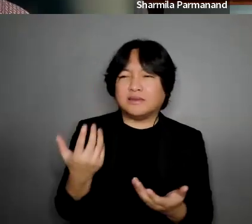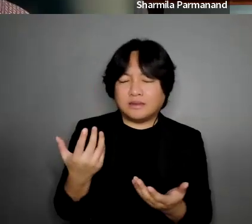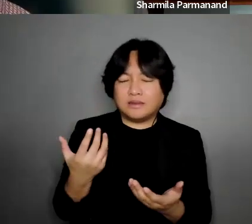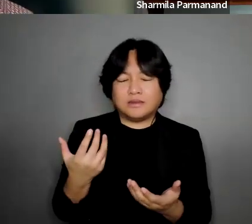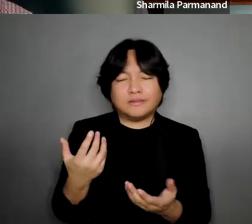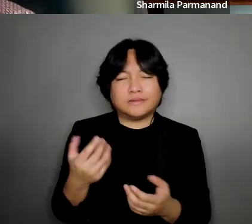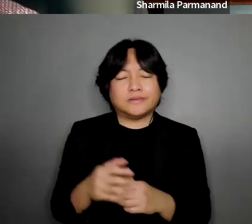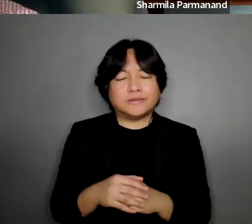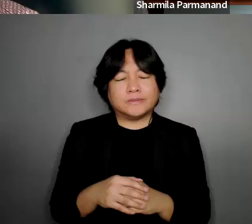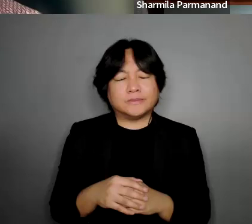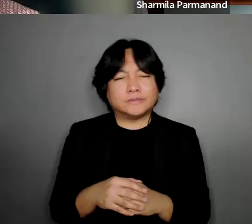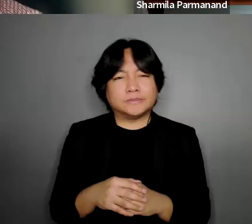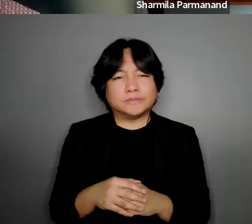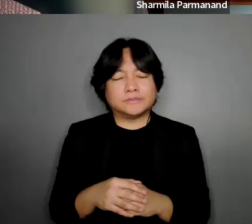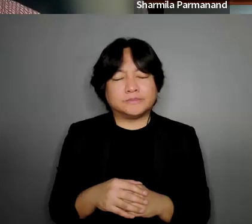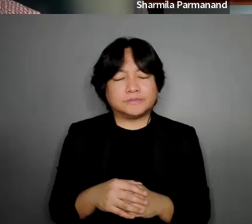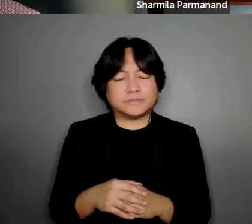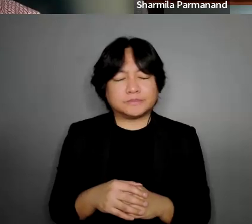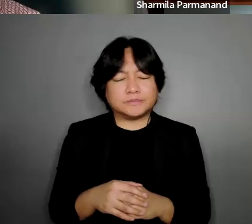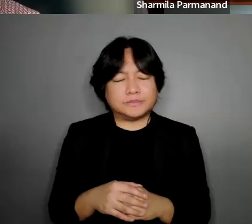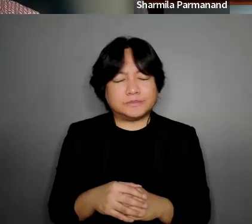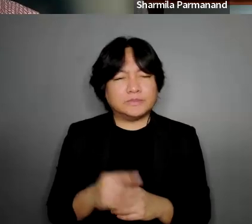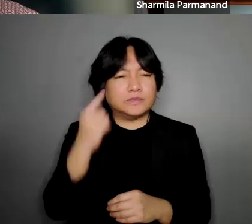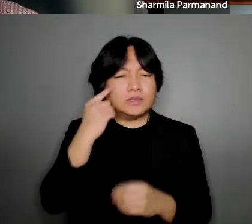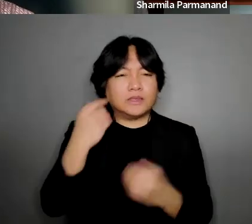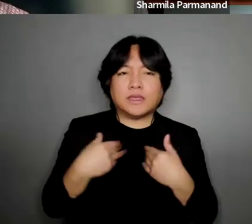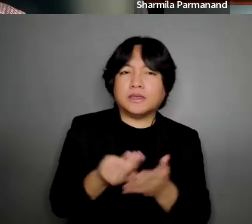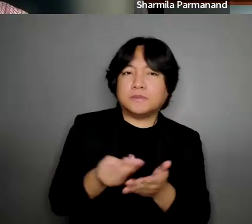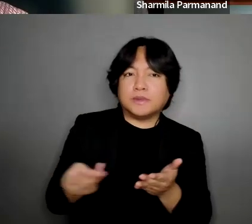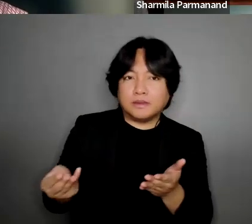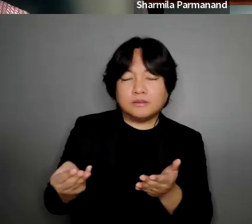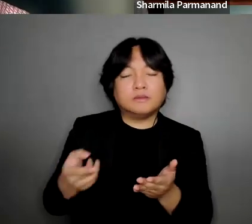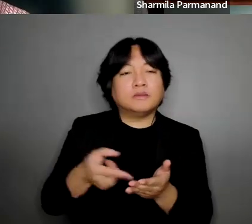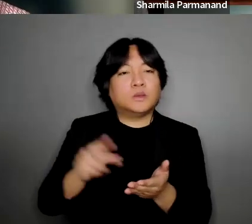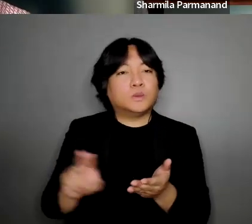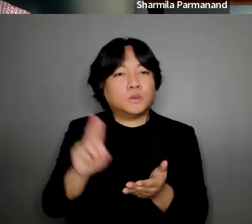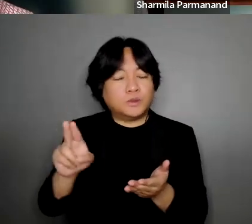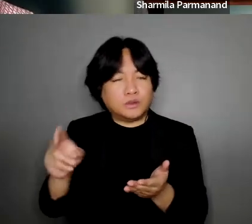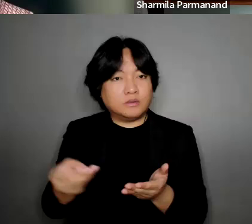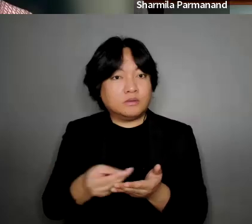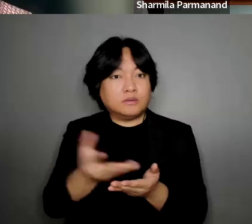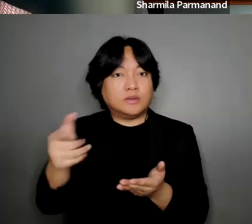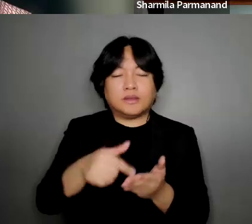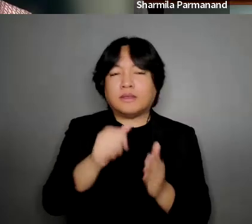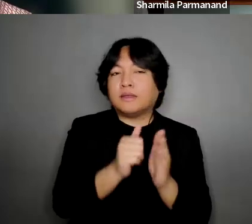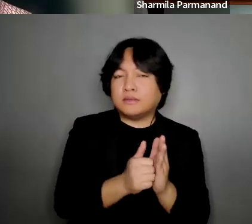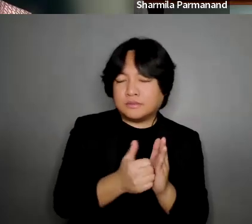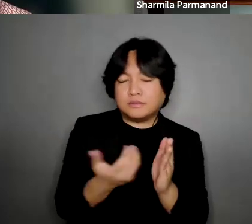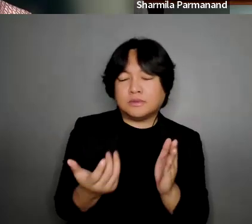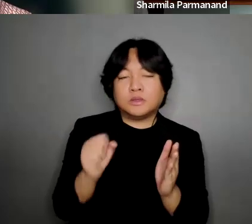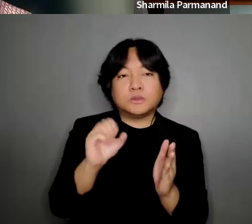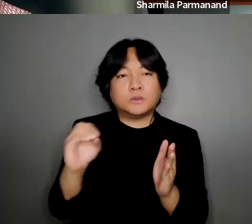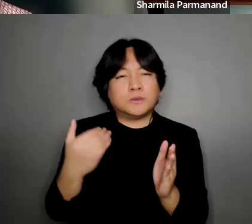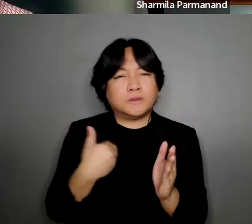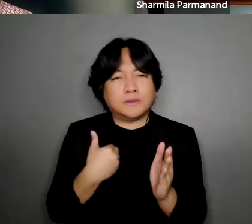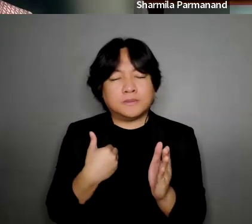Kailangan mas may, I think, kind of mas may material redistribution within academia. So there are all